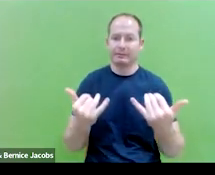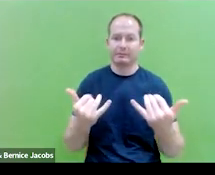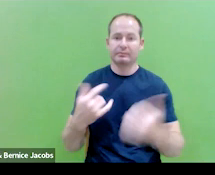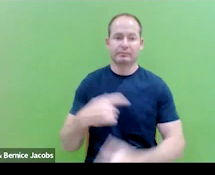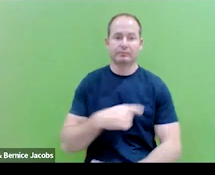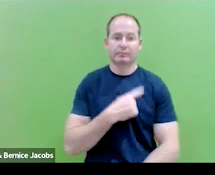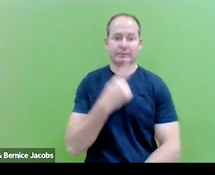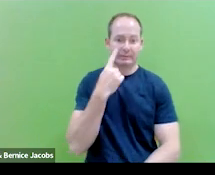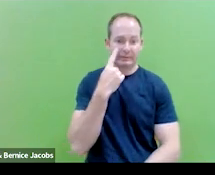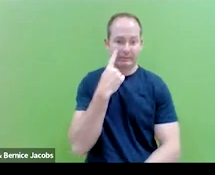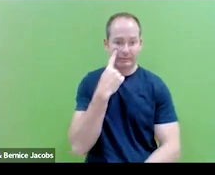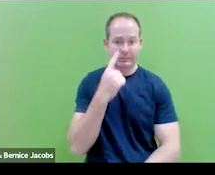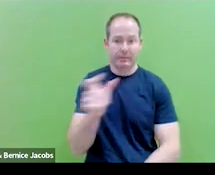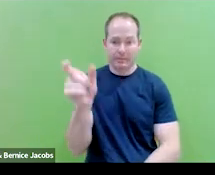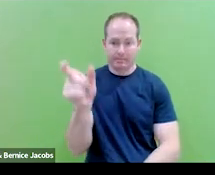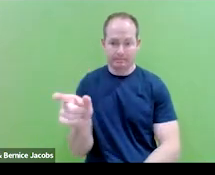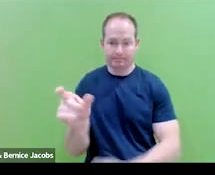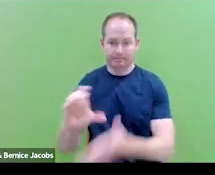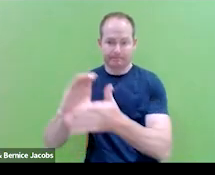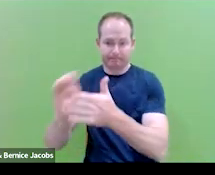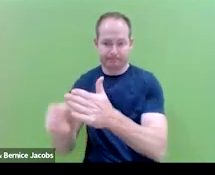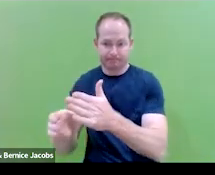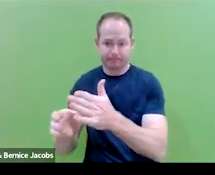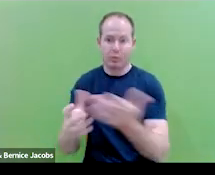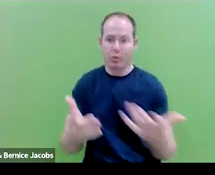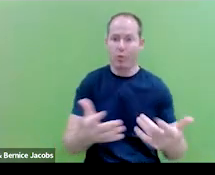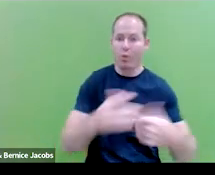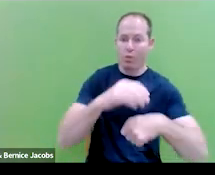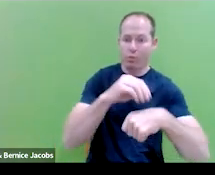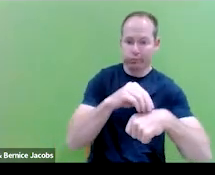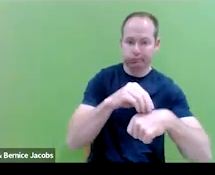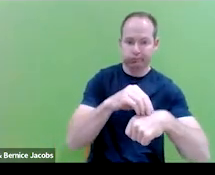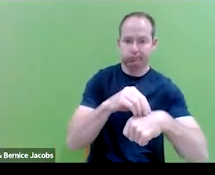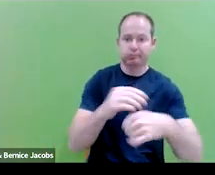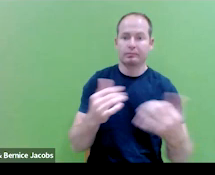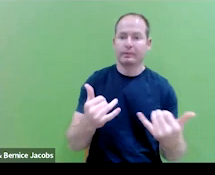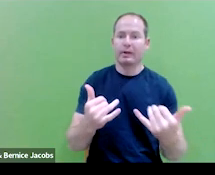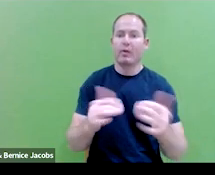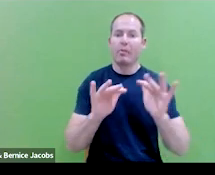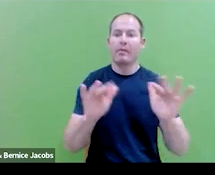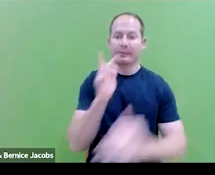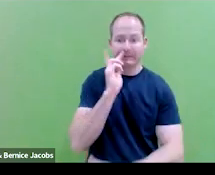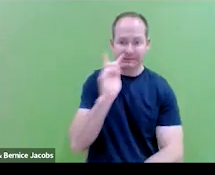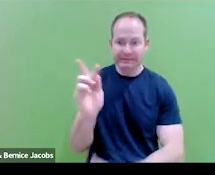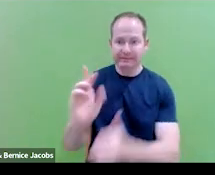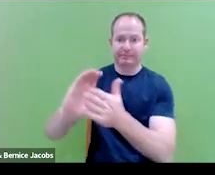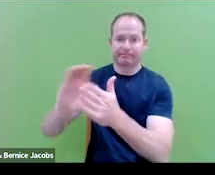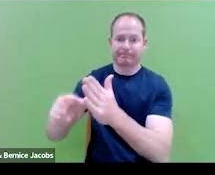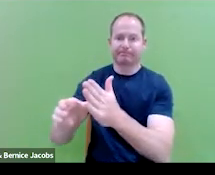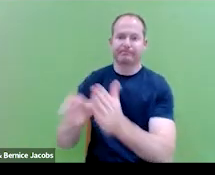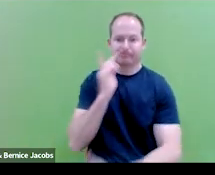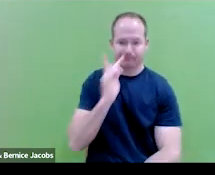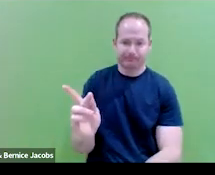between an impairment and a disability, disability is imposed by society. It is not actually the condition of the